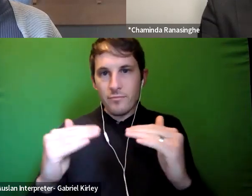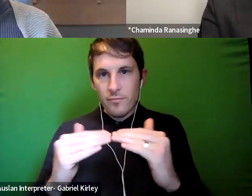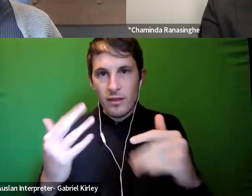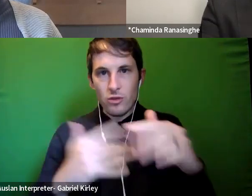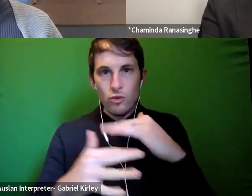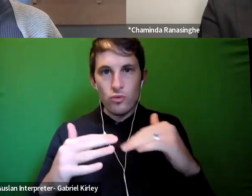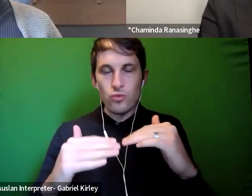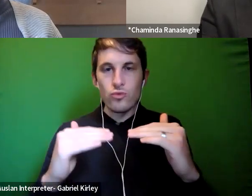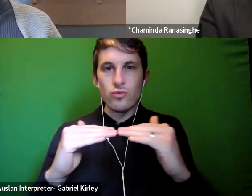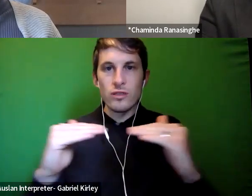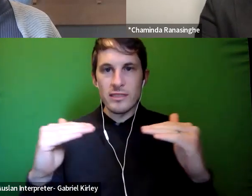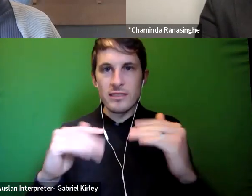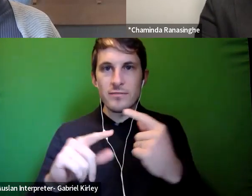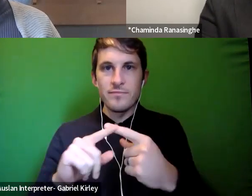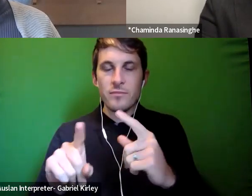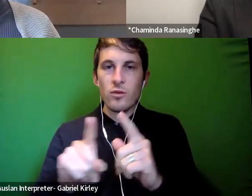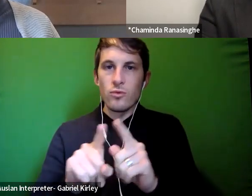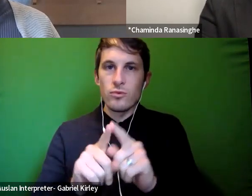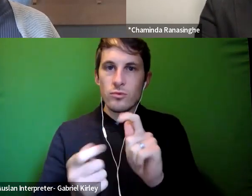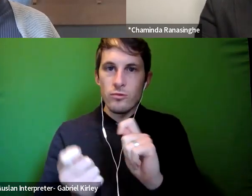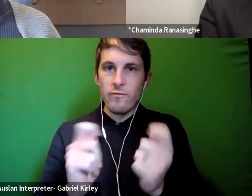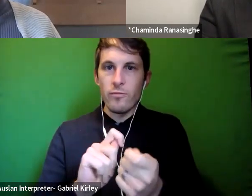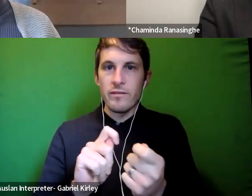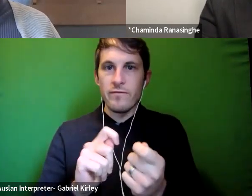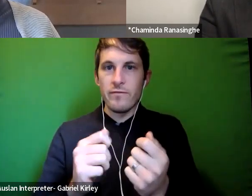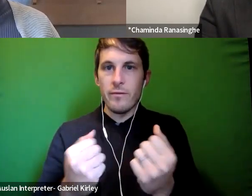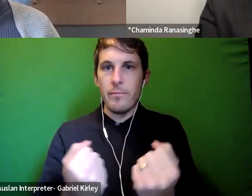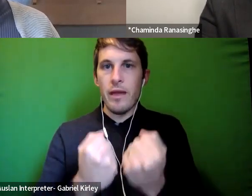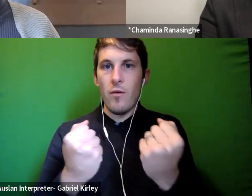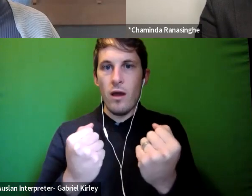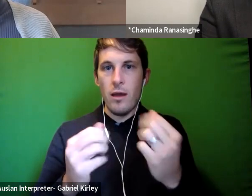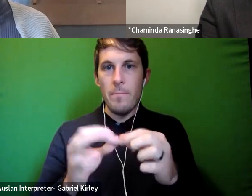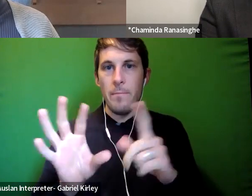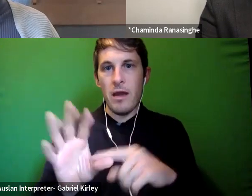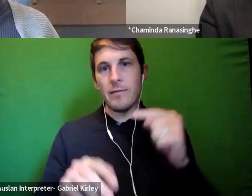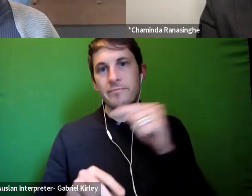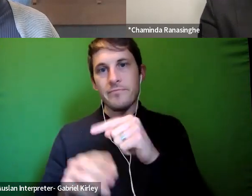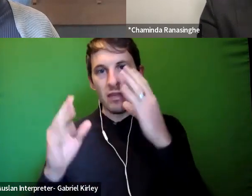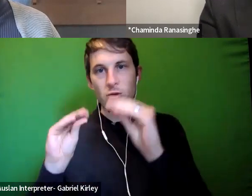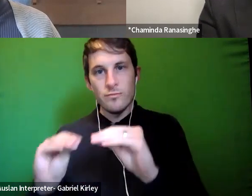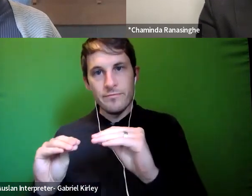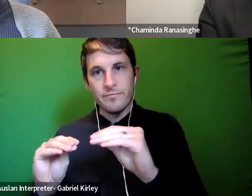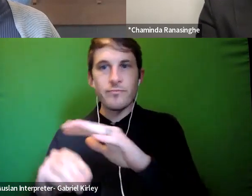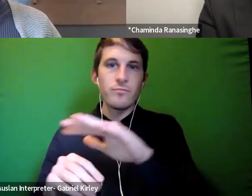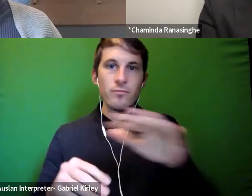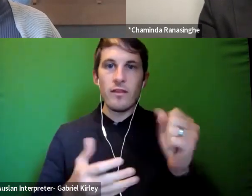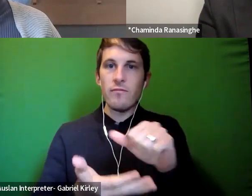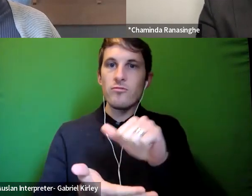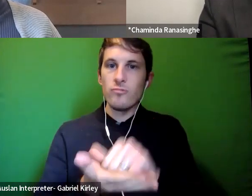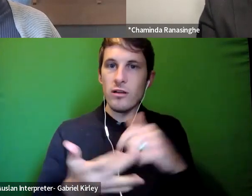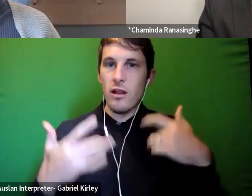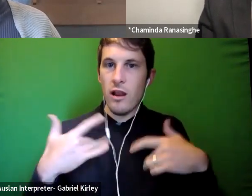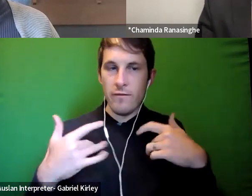justice and the transformative power of education. And everybody has the right to have their life transformed